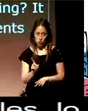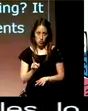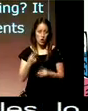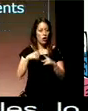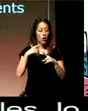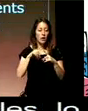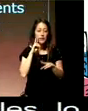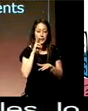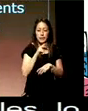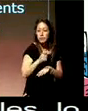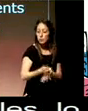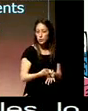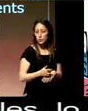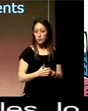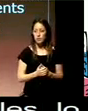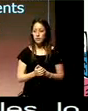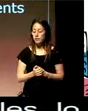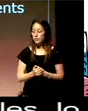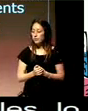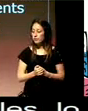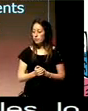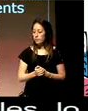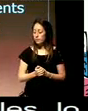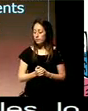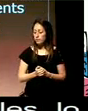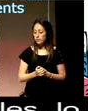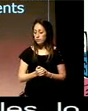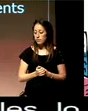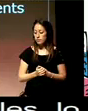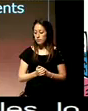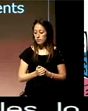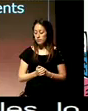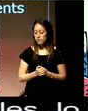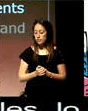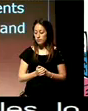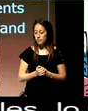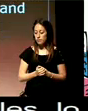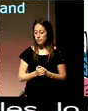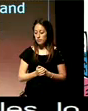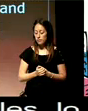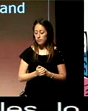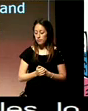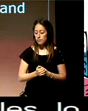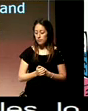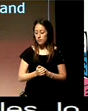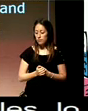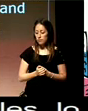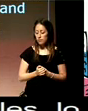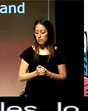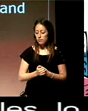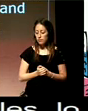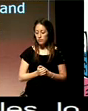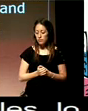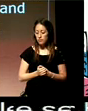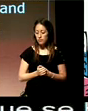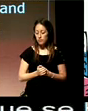is invisible? And my answer is, okay, then I think it's a success, because we